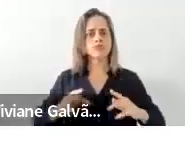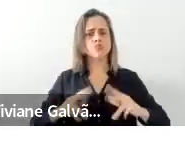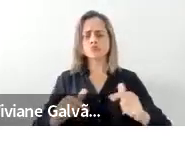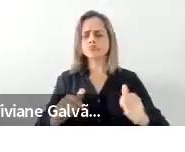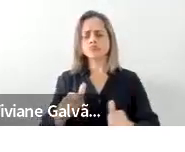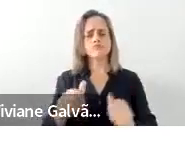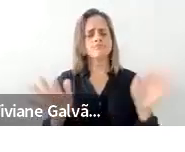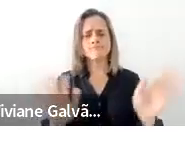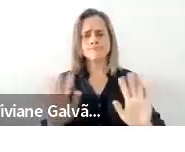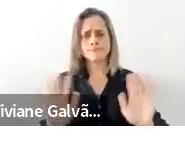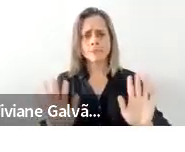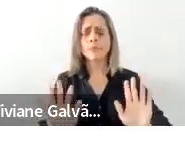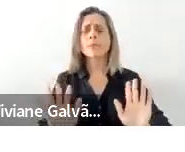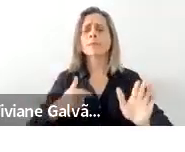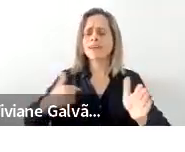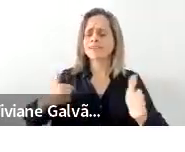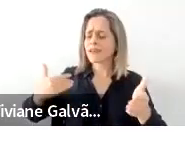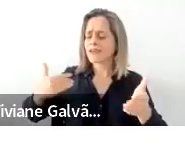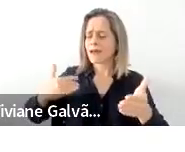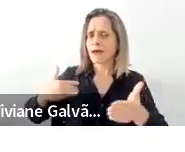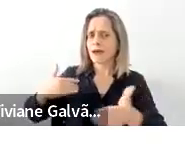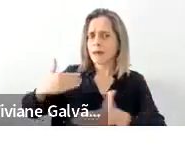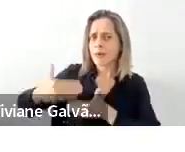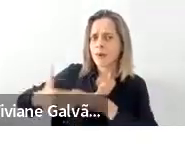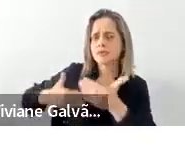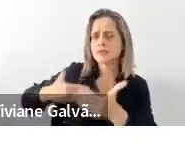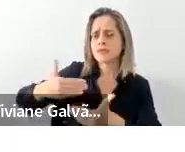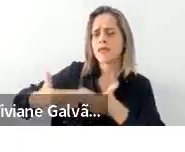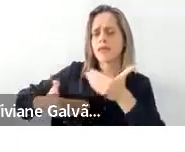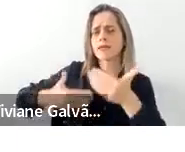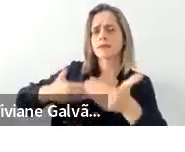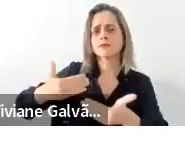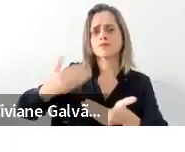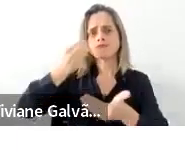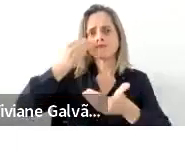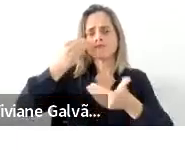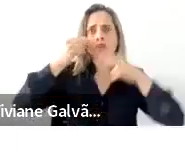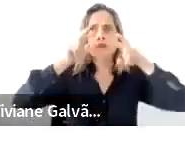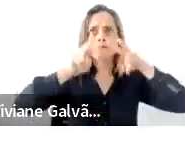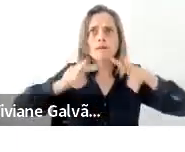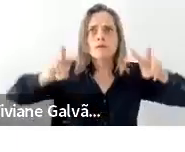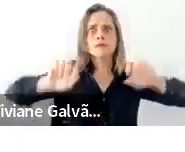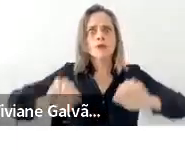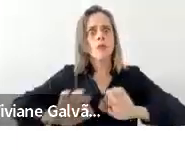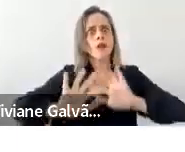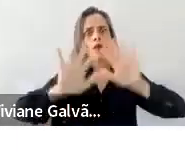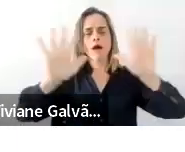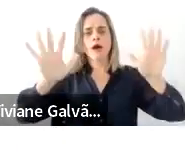of intellectual and political difference will be revealing and productive in itself.